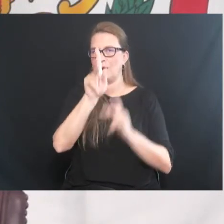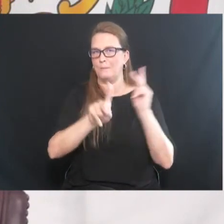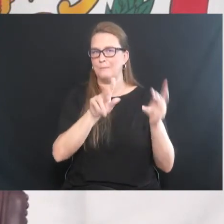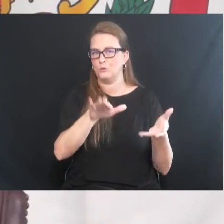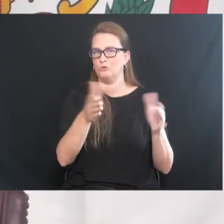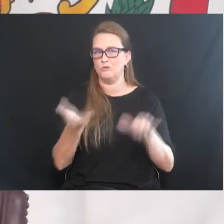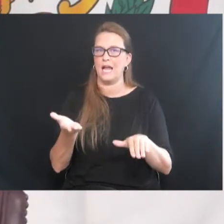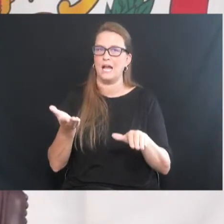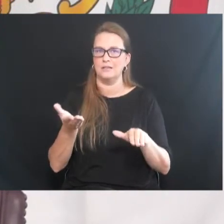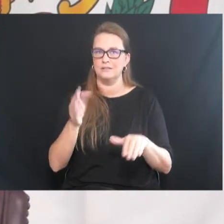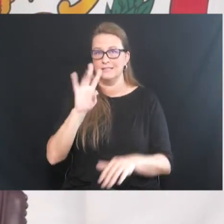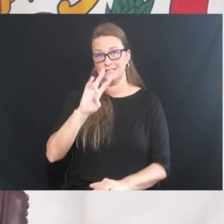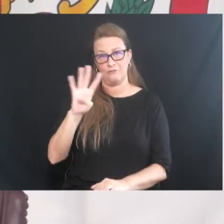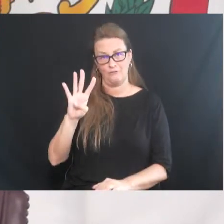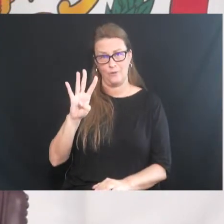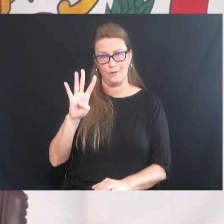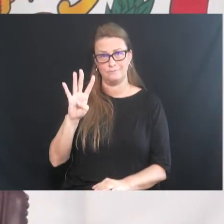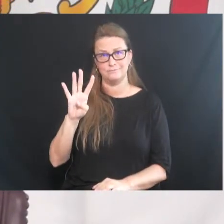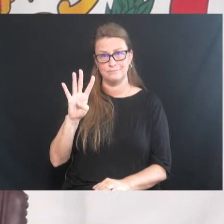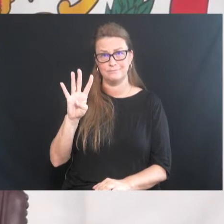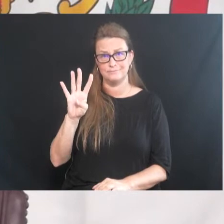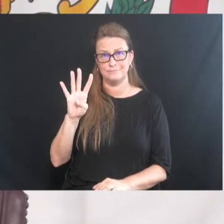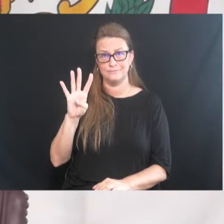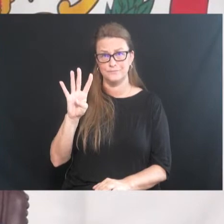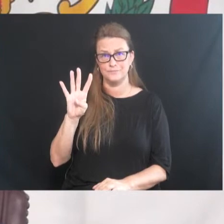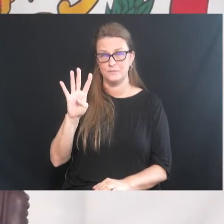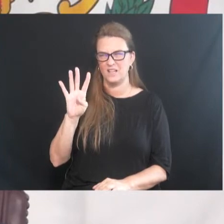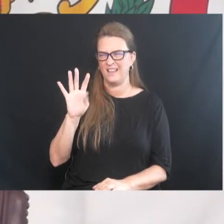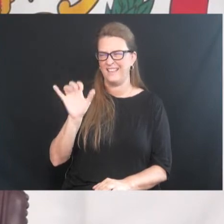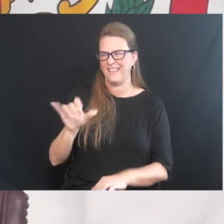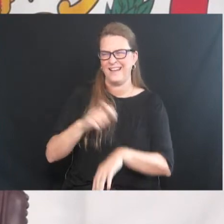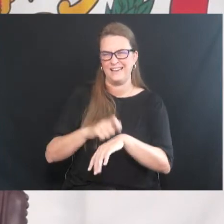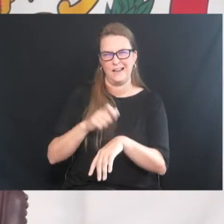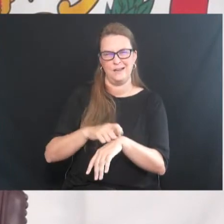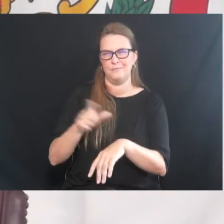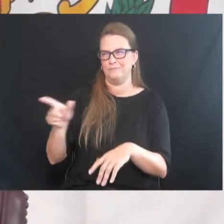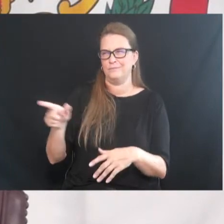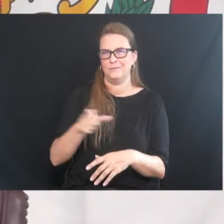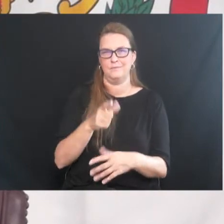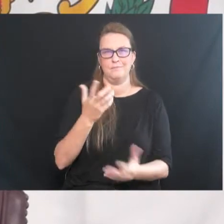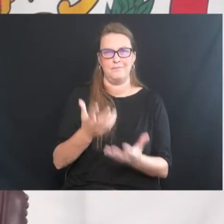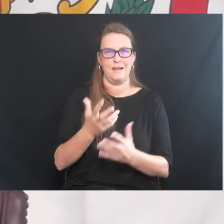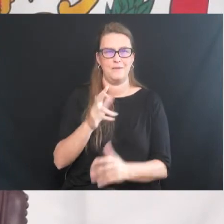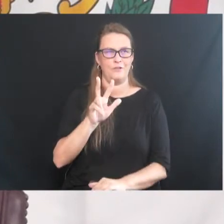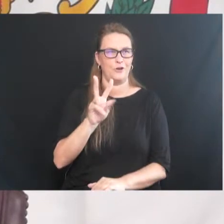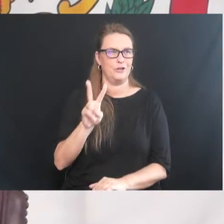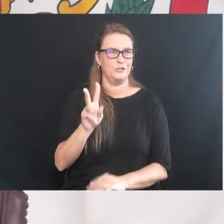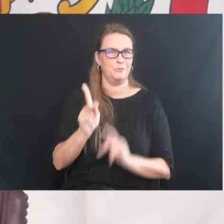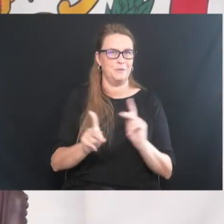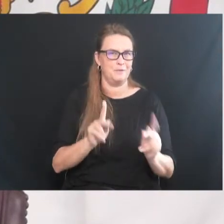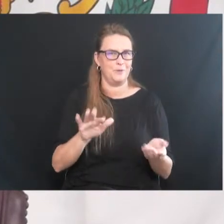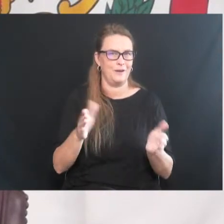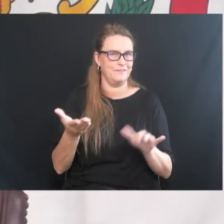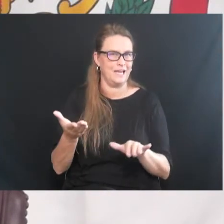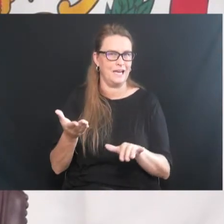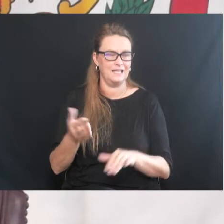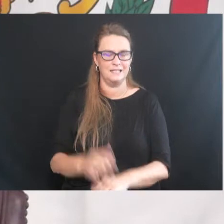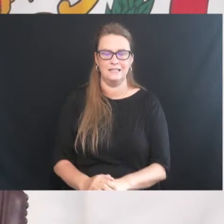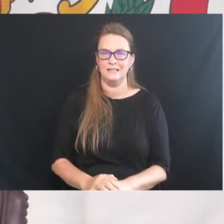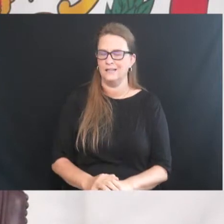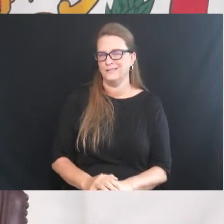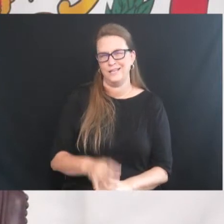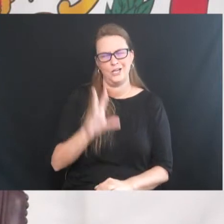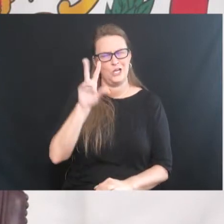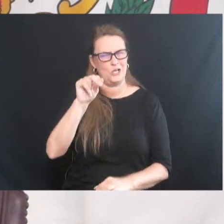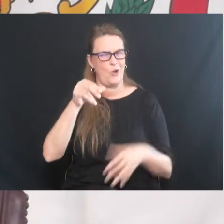pandemic. 74. And at the time we'd lost, we'd lost, 32 people or something like that, and there was no